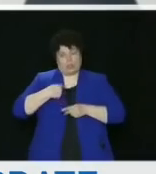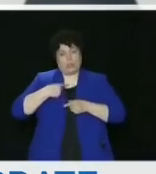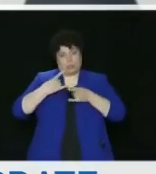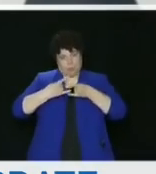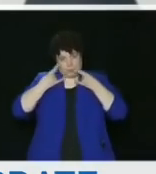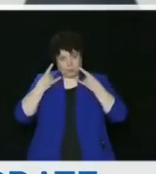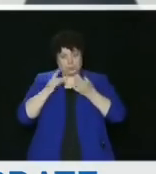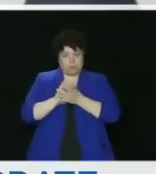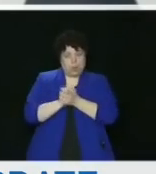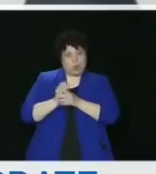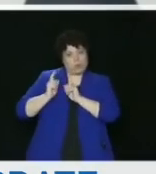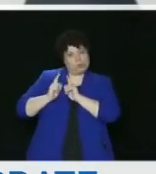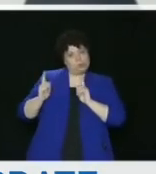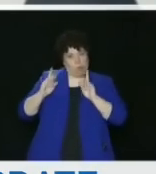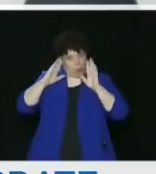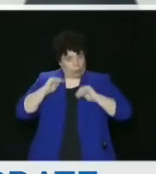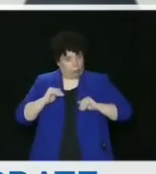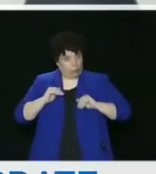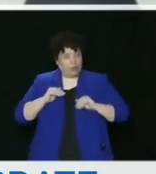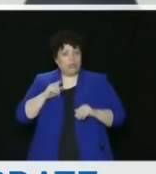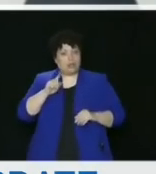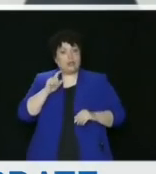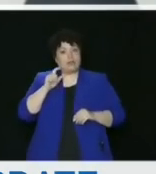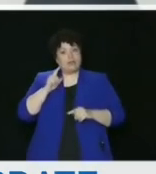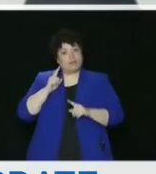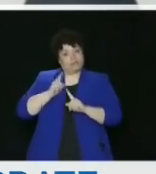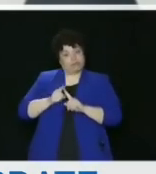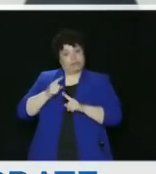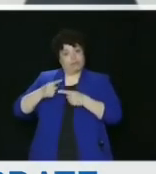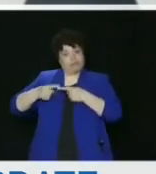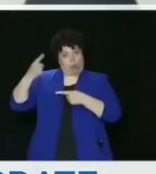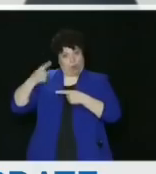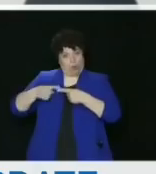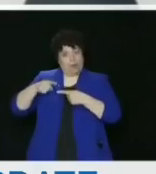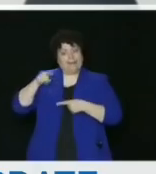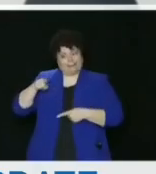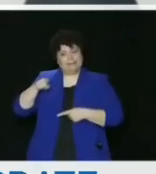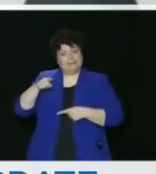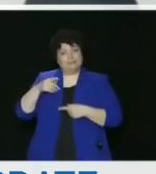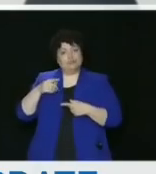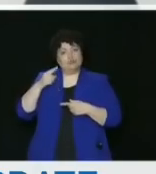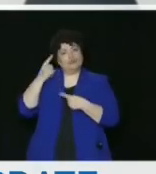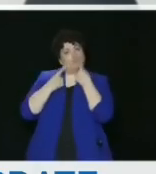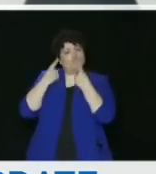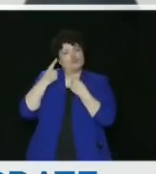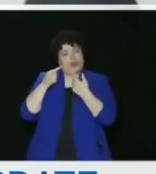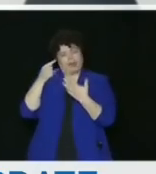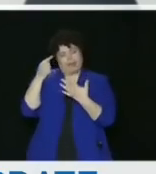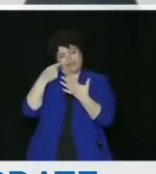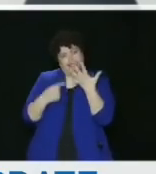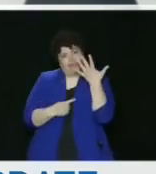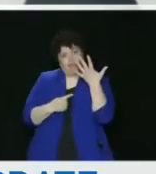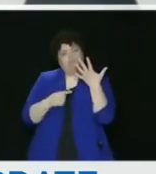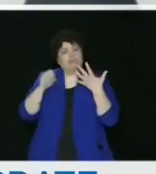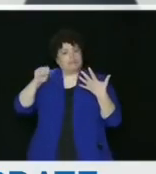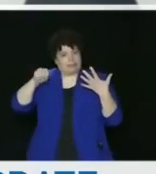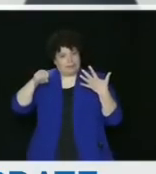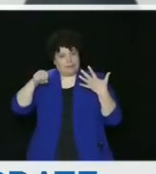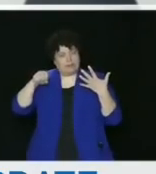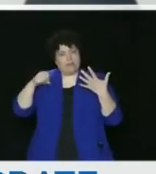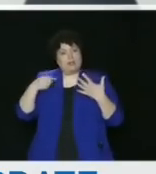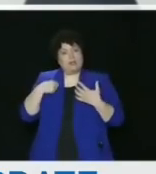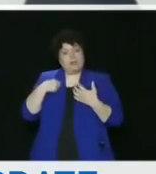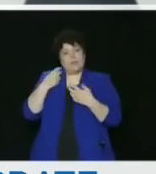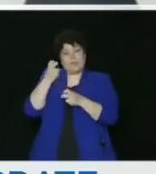So if we're talking about borders, yes, that's another factor, but I think it's really difficult to give